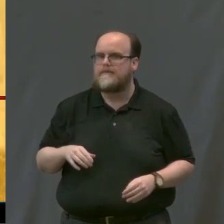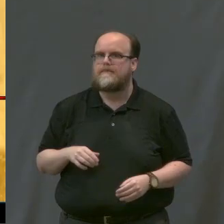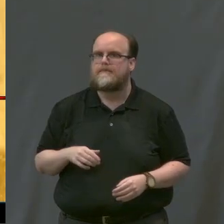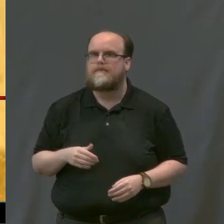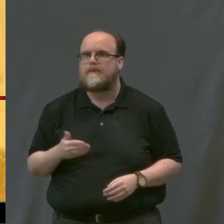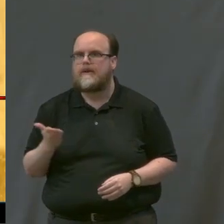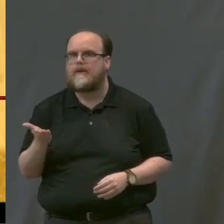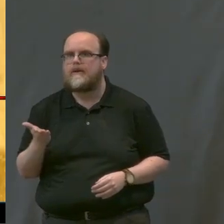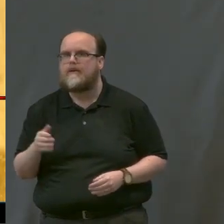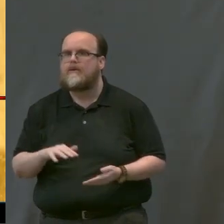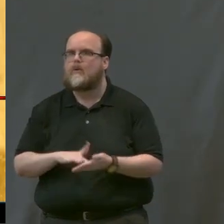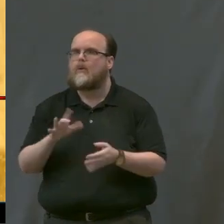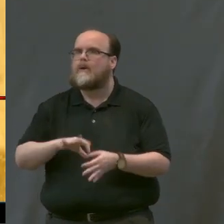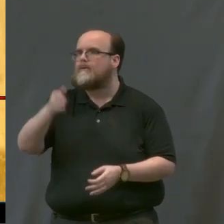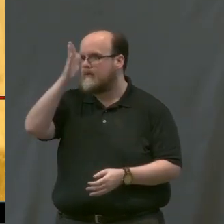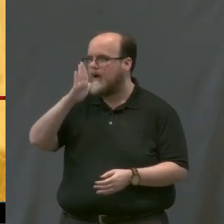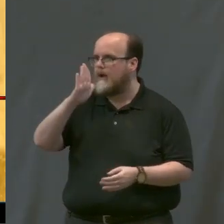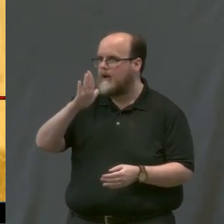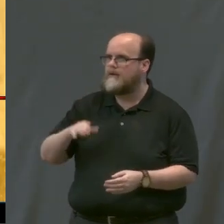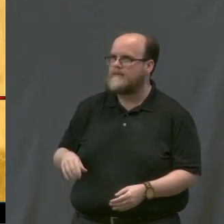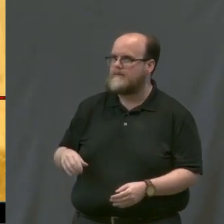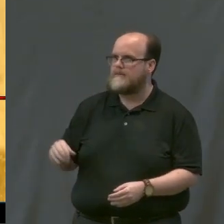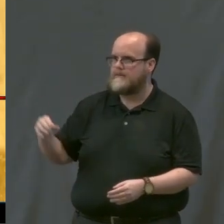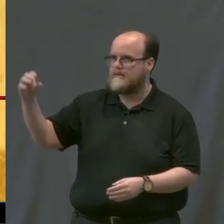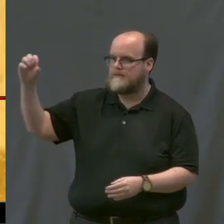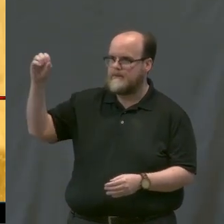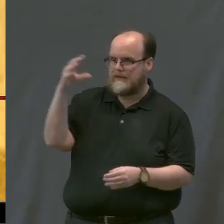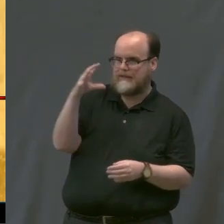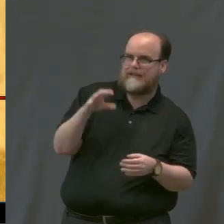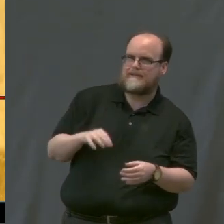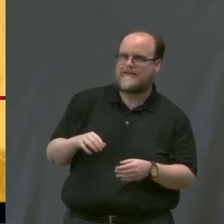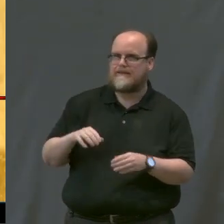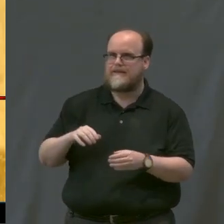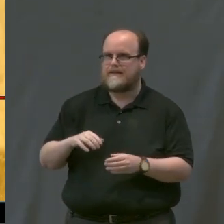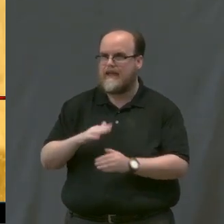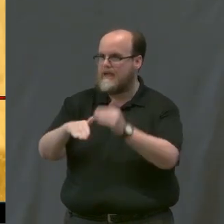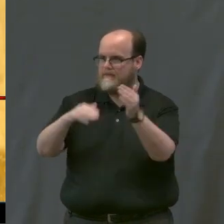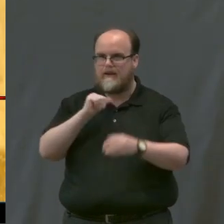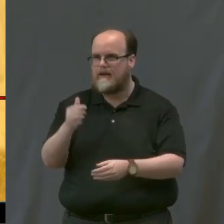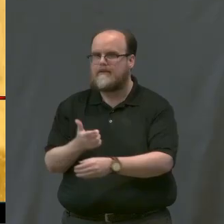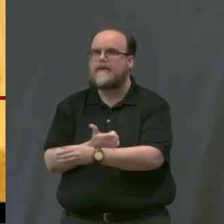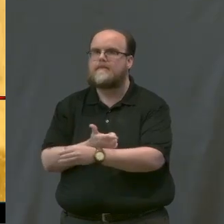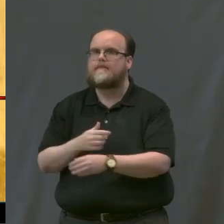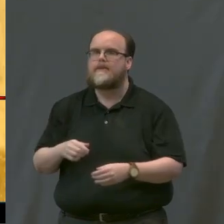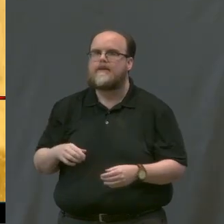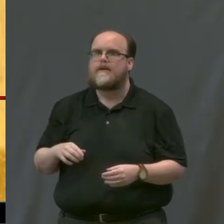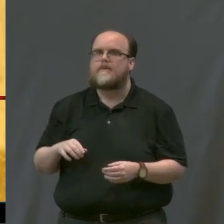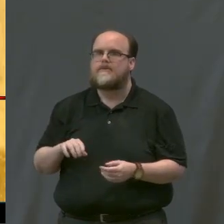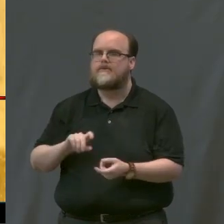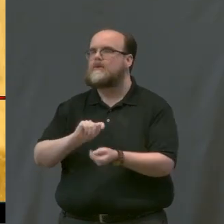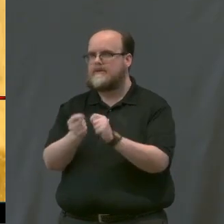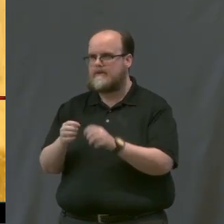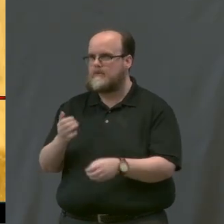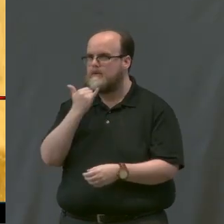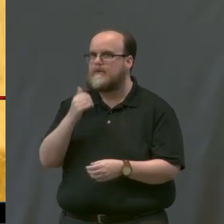The glory of God is what lights heaven, not the Lamb. There's an unfortunate translation here. That